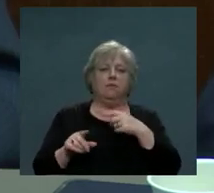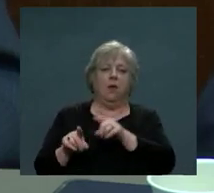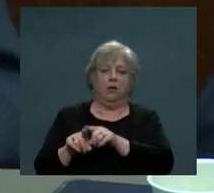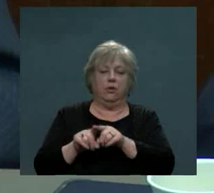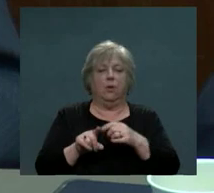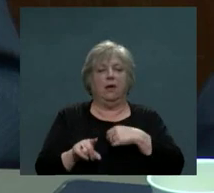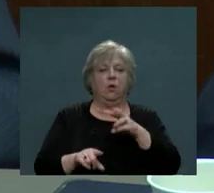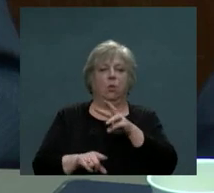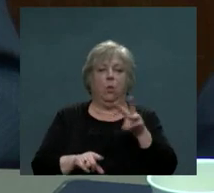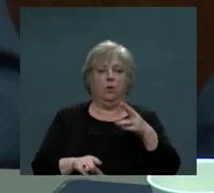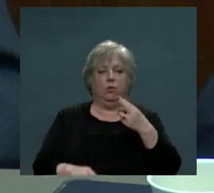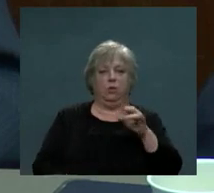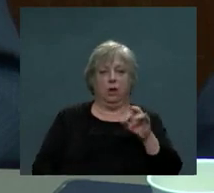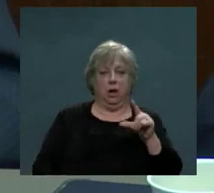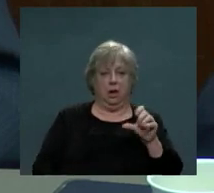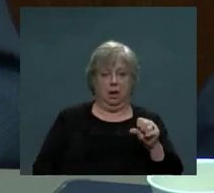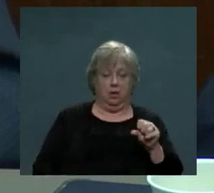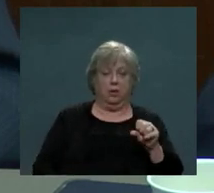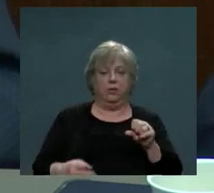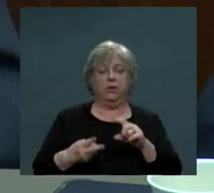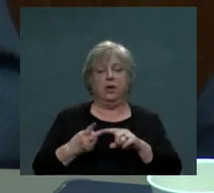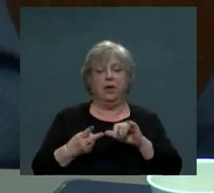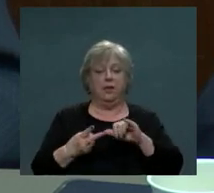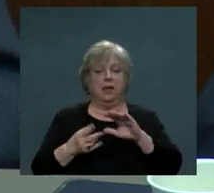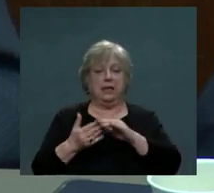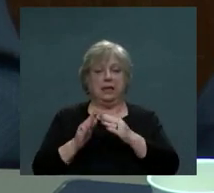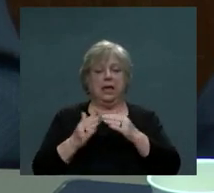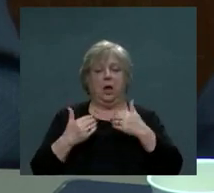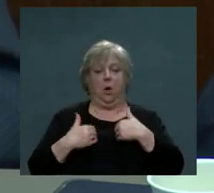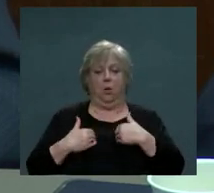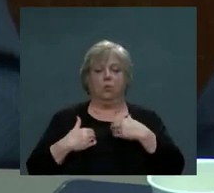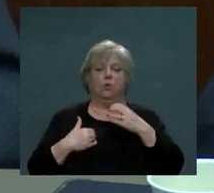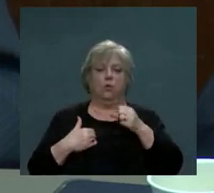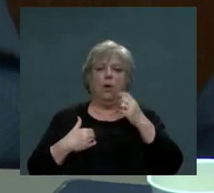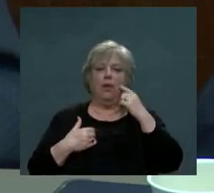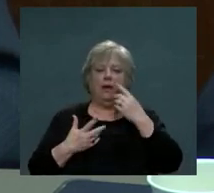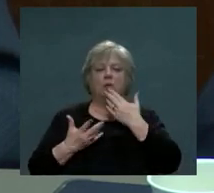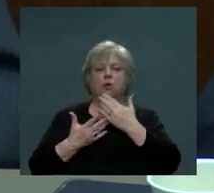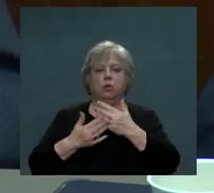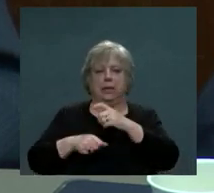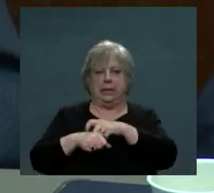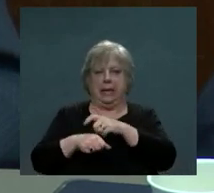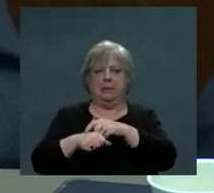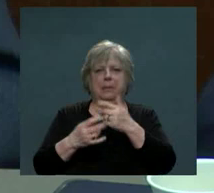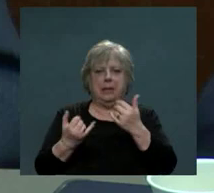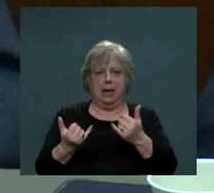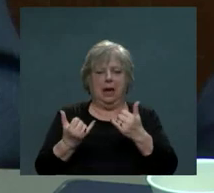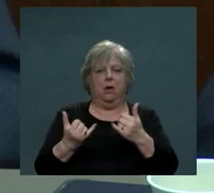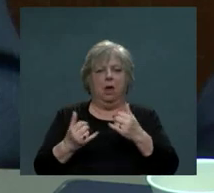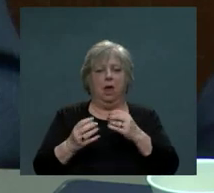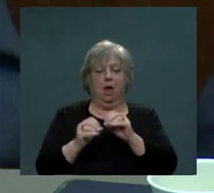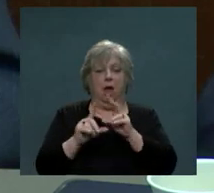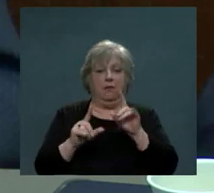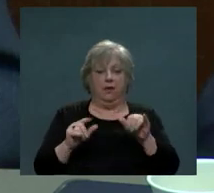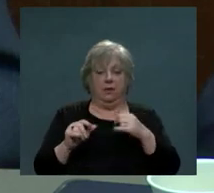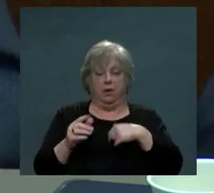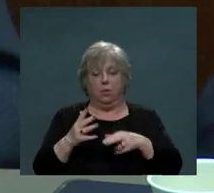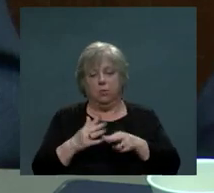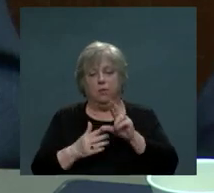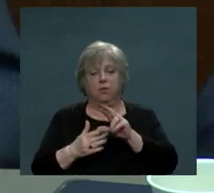the board is aware, that the city owns. So I think it's timely. Obviously, we're going through the Parks Master